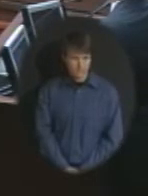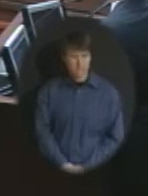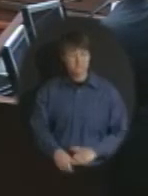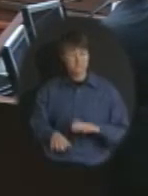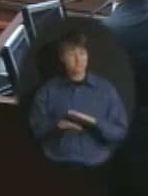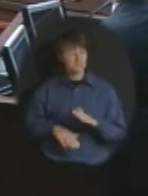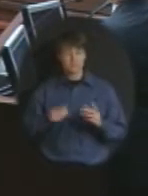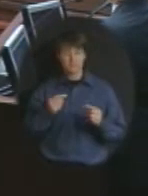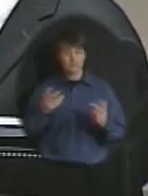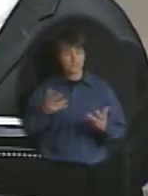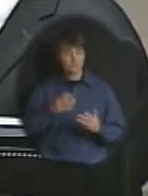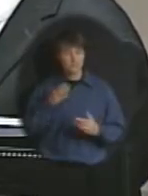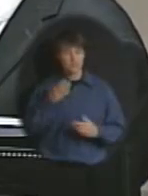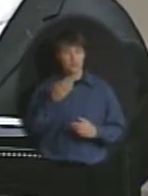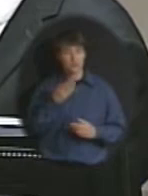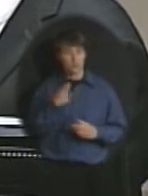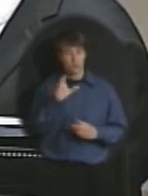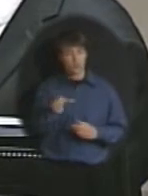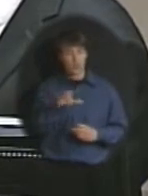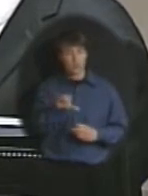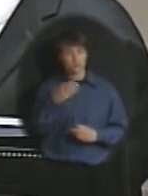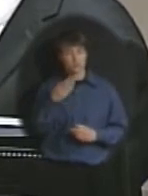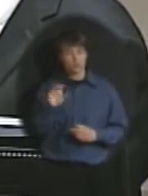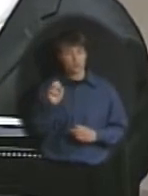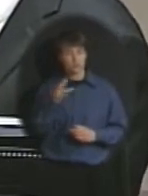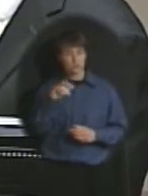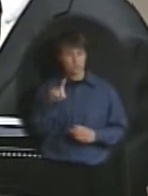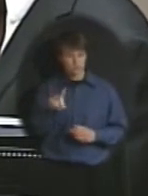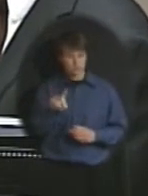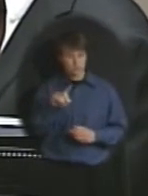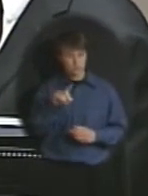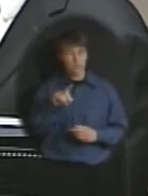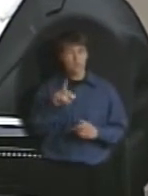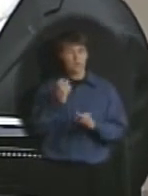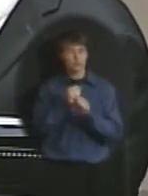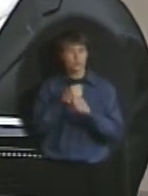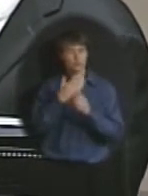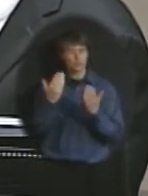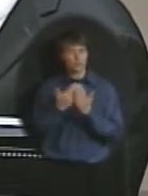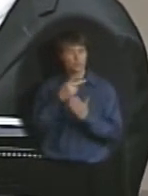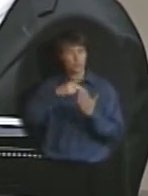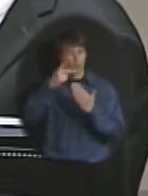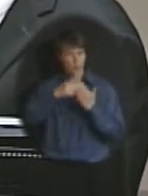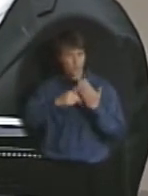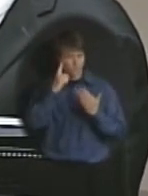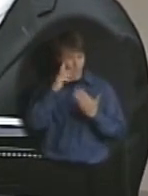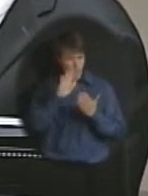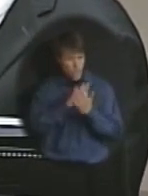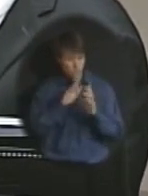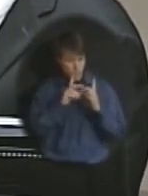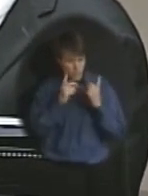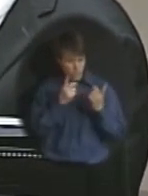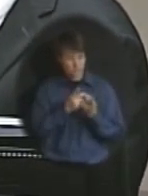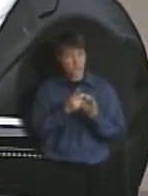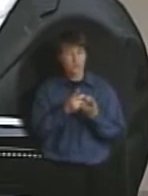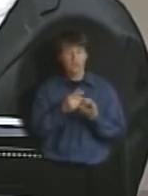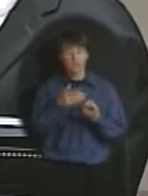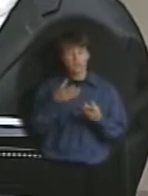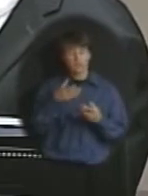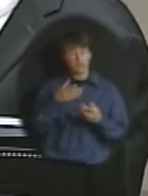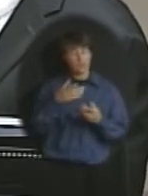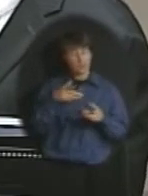Basically, what we're doing is Blue Cross Blue Shield has created a new program for school districts that allow